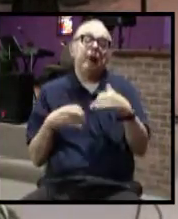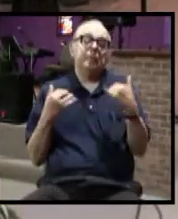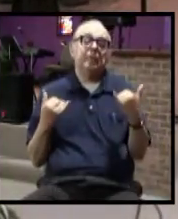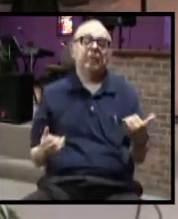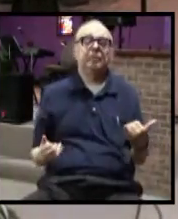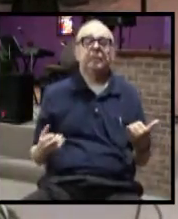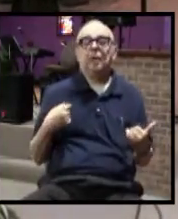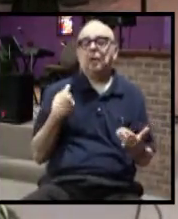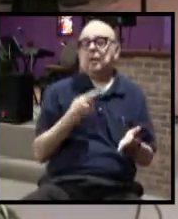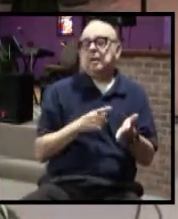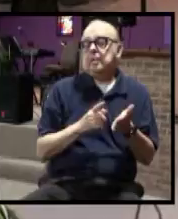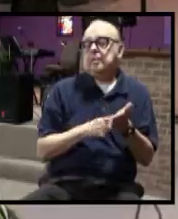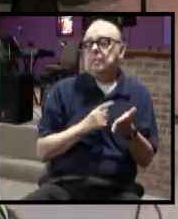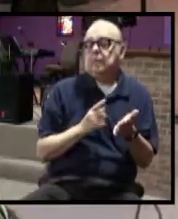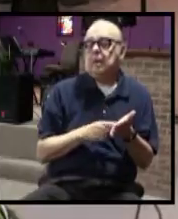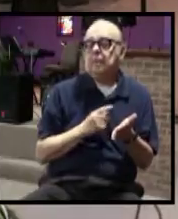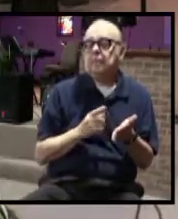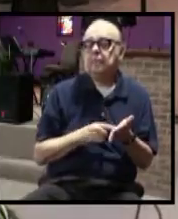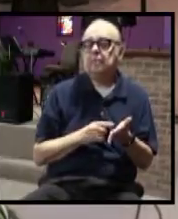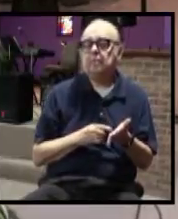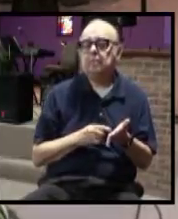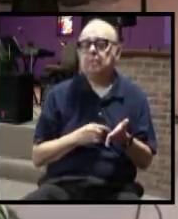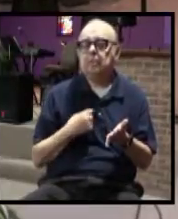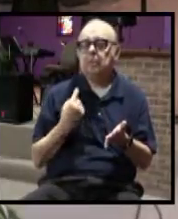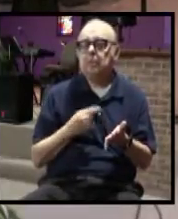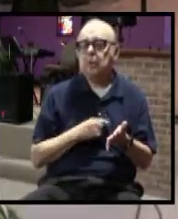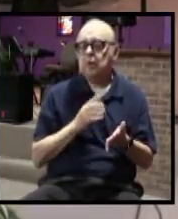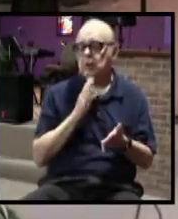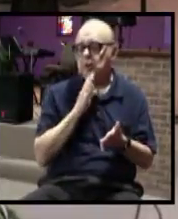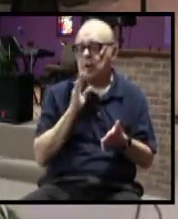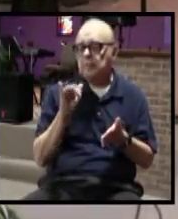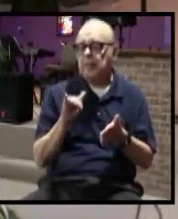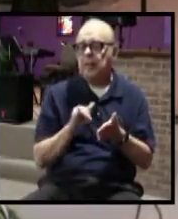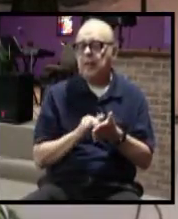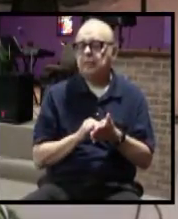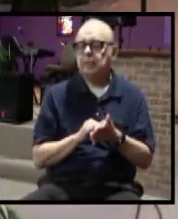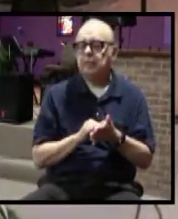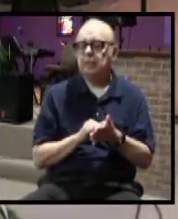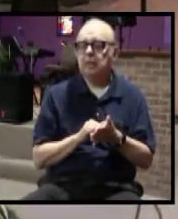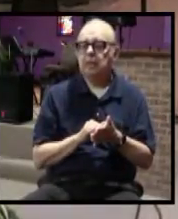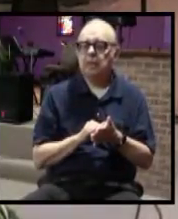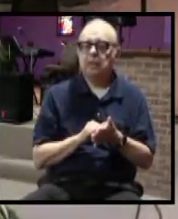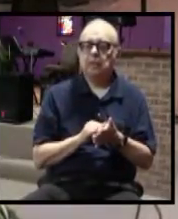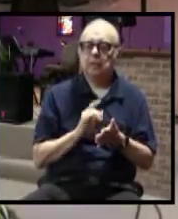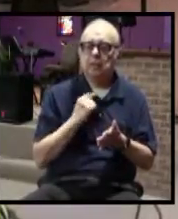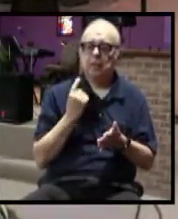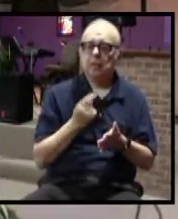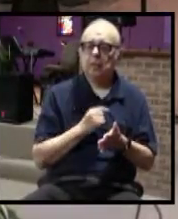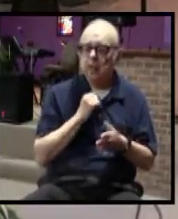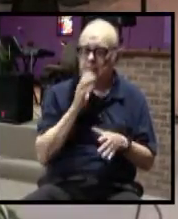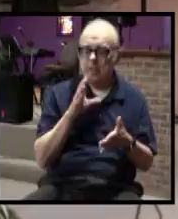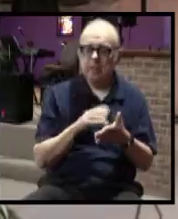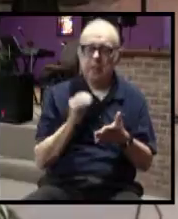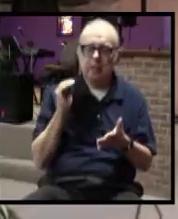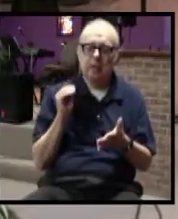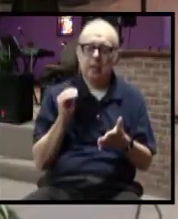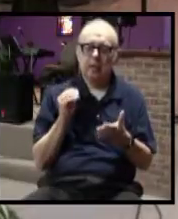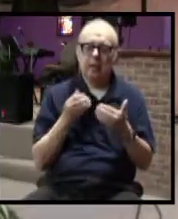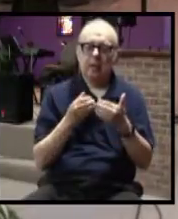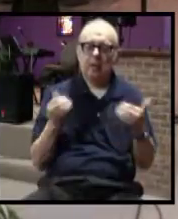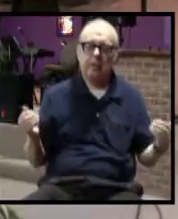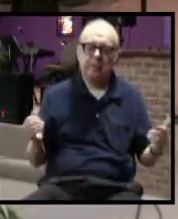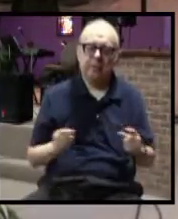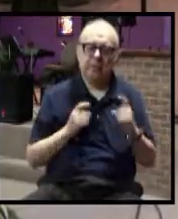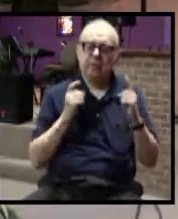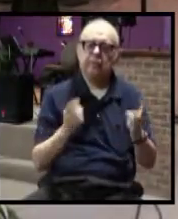The problem is that we sometimes will talk about it is that we have not